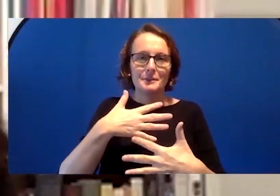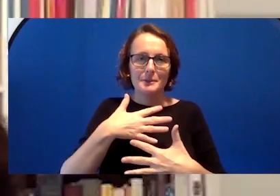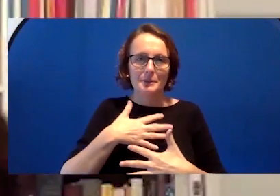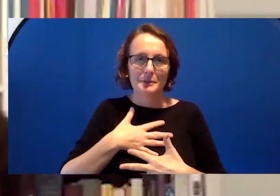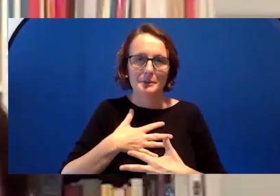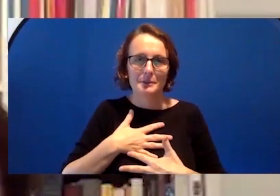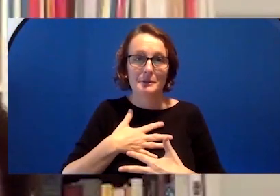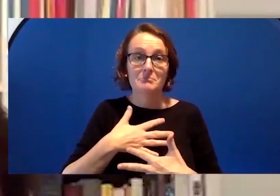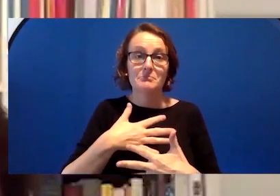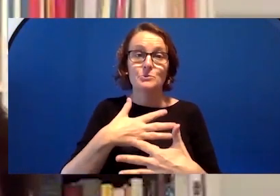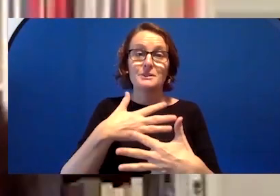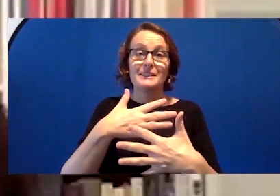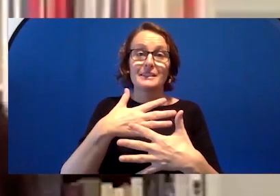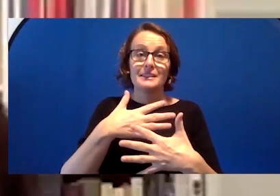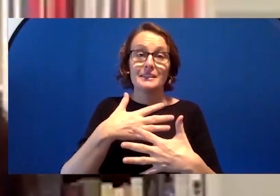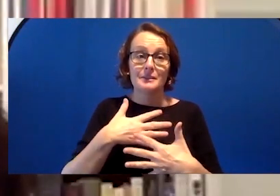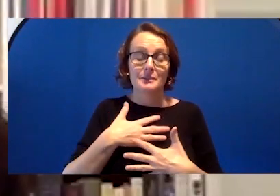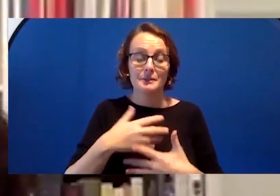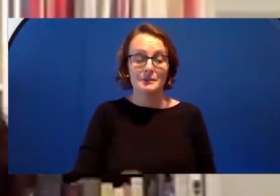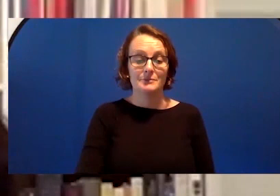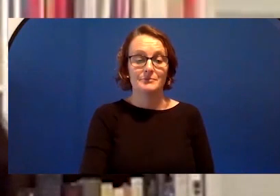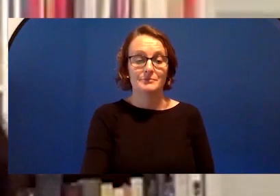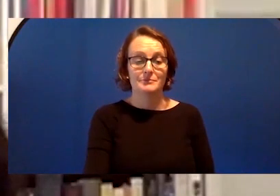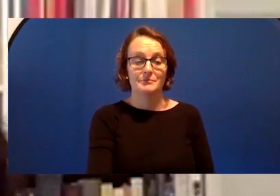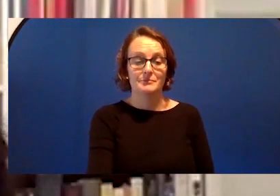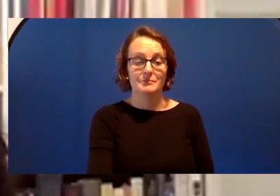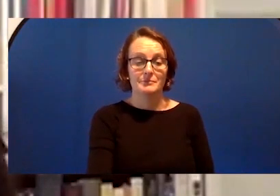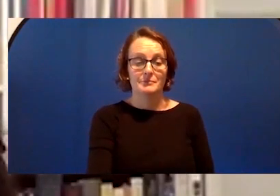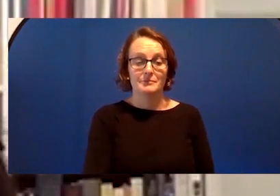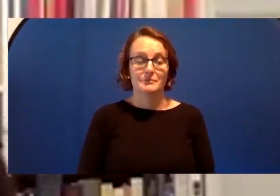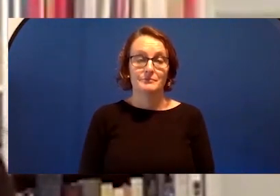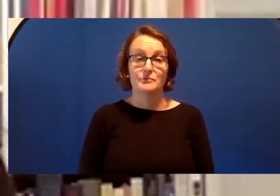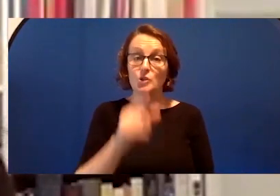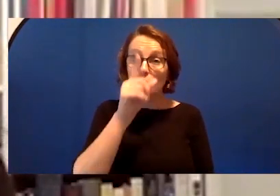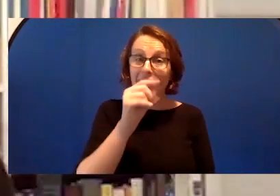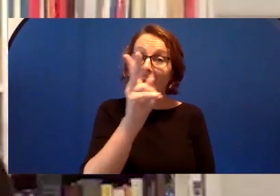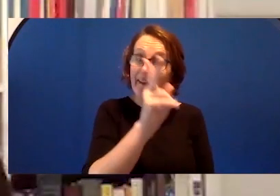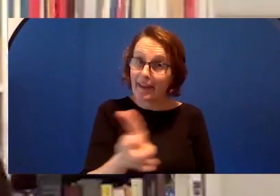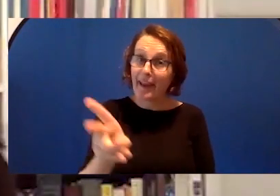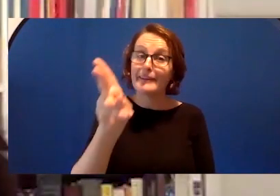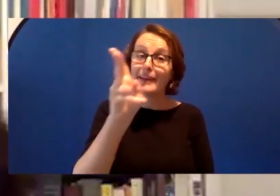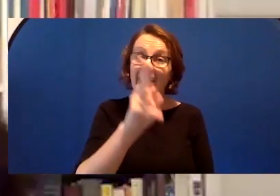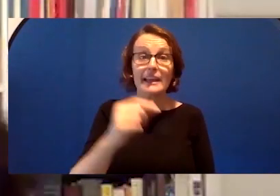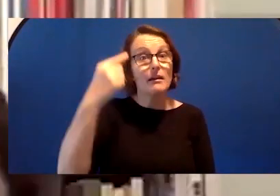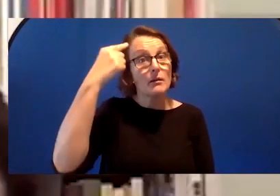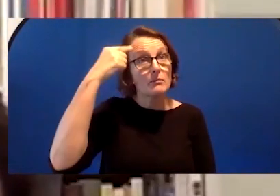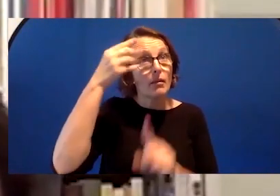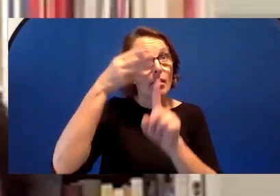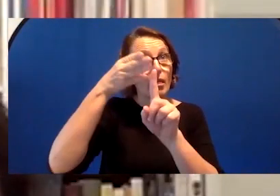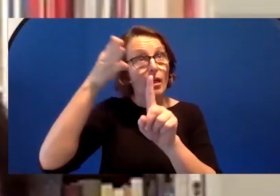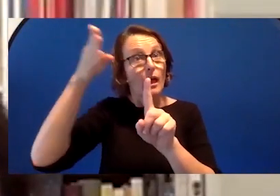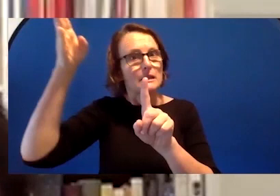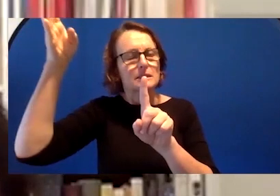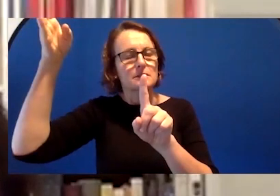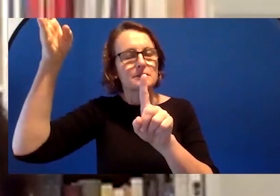could do this over and over again. Each time, just guide your attention back to where you intend it to